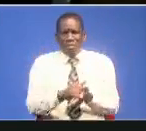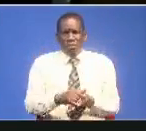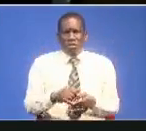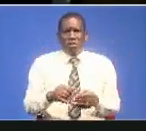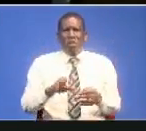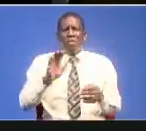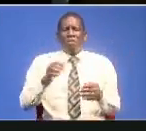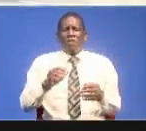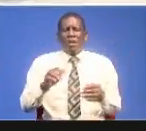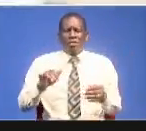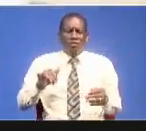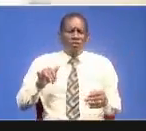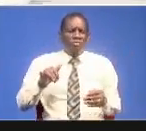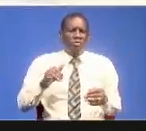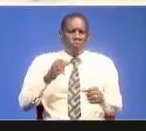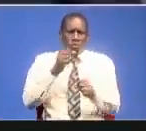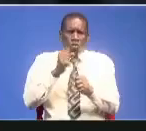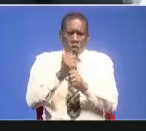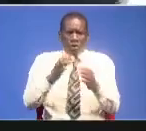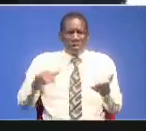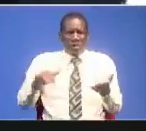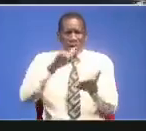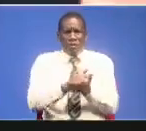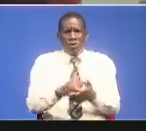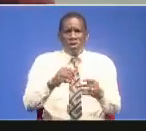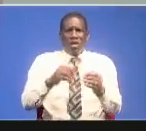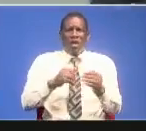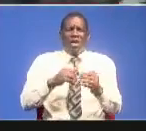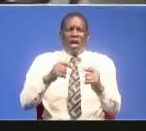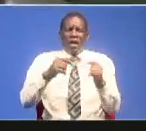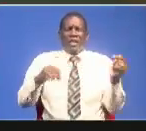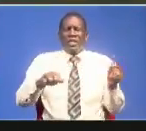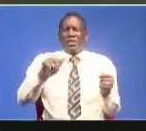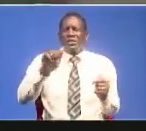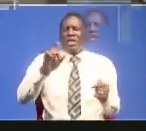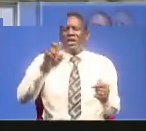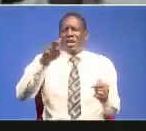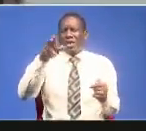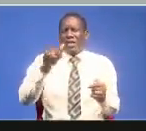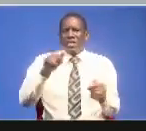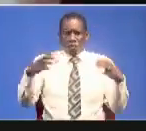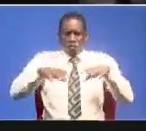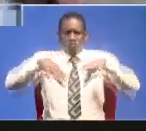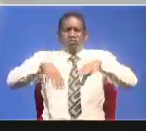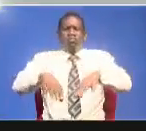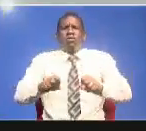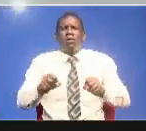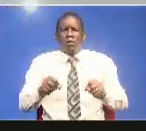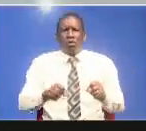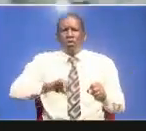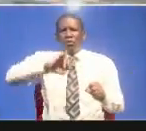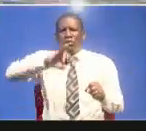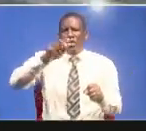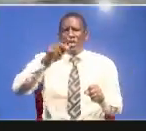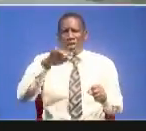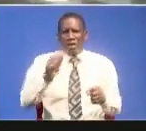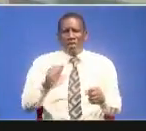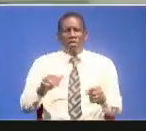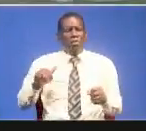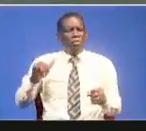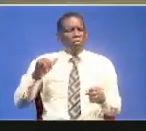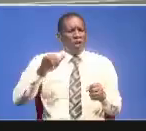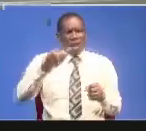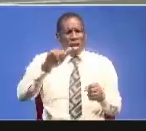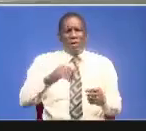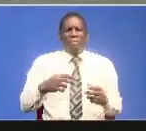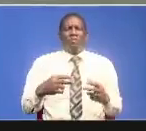airports by aviation workers over Adani Group's takeover of JKIA was called off and planes that